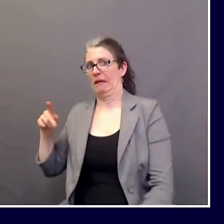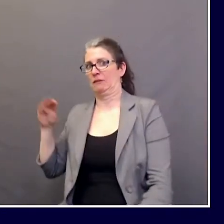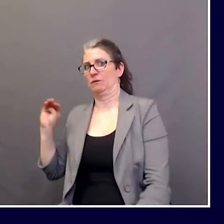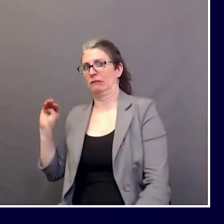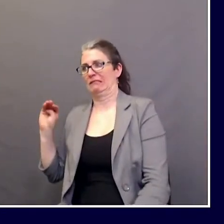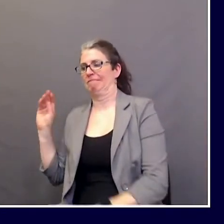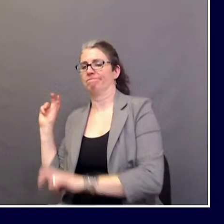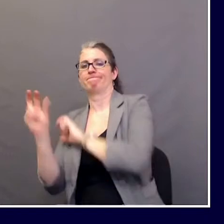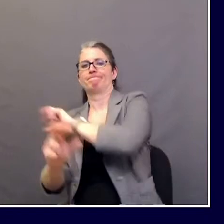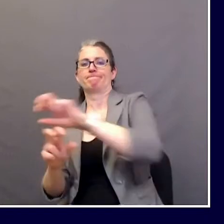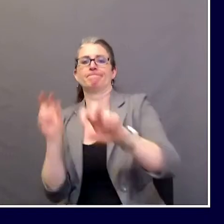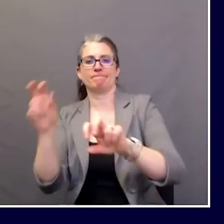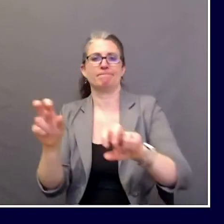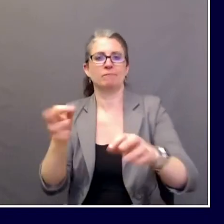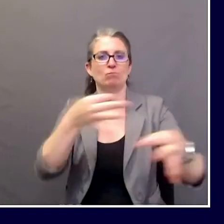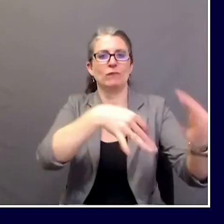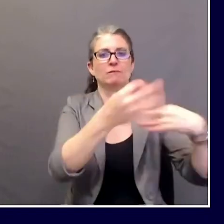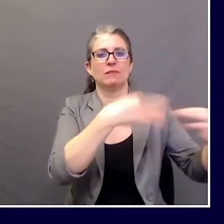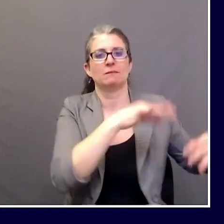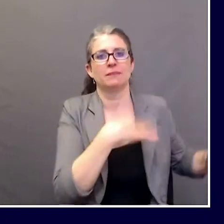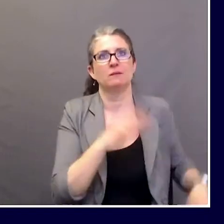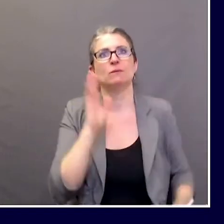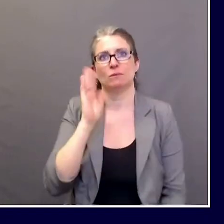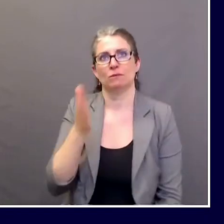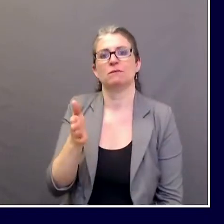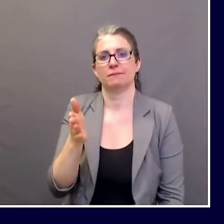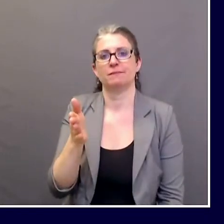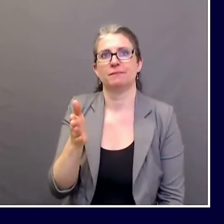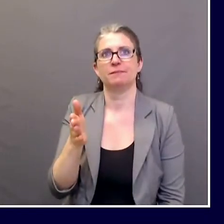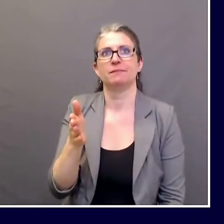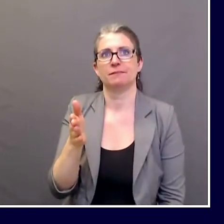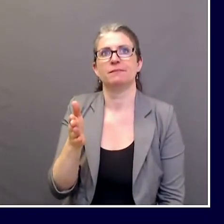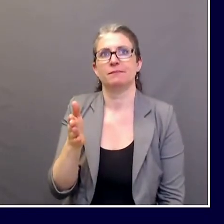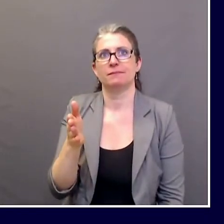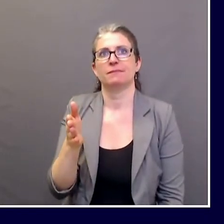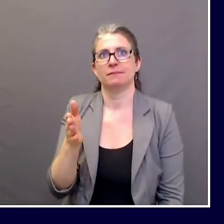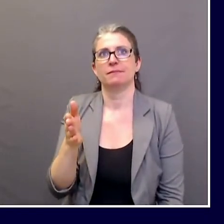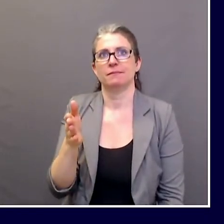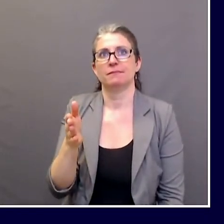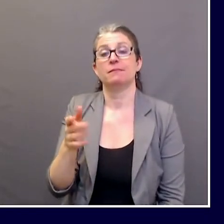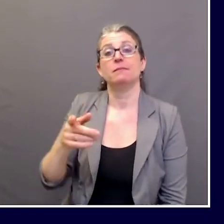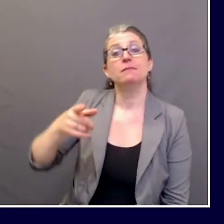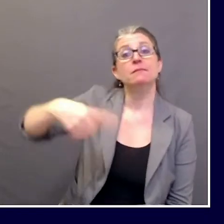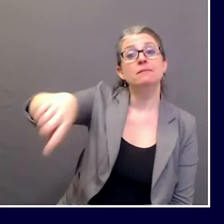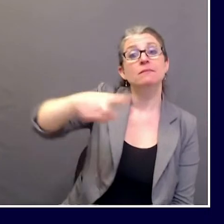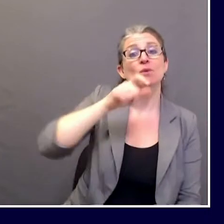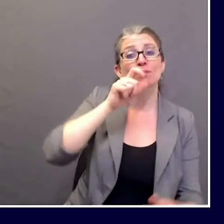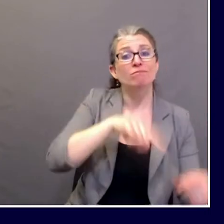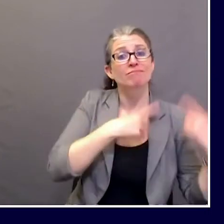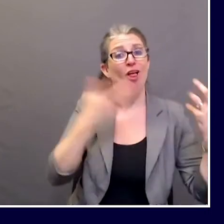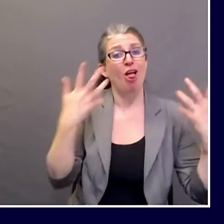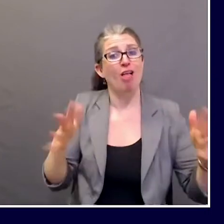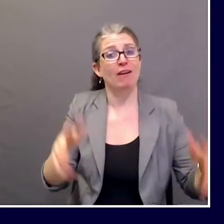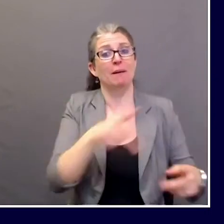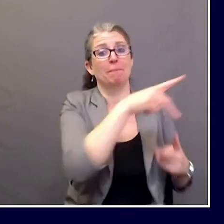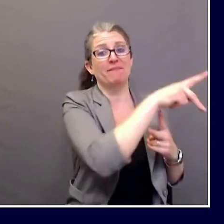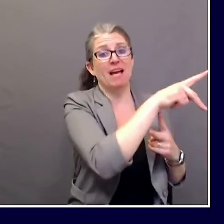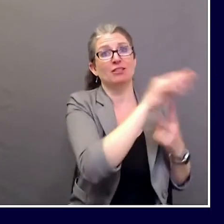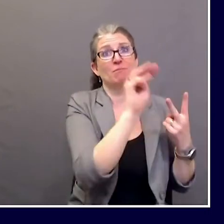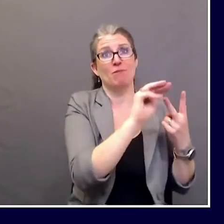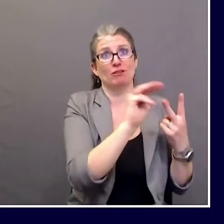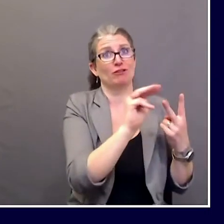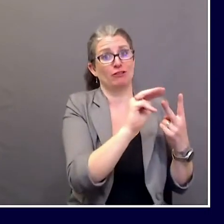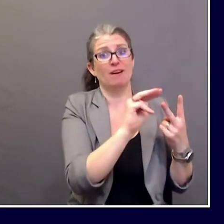to cancel their Pfizer and Moderna appointments that are already booked to reallocate for people who might have a